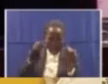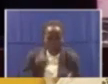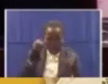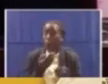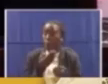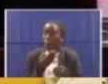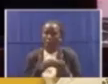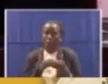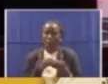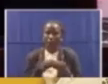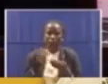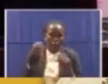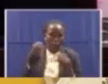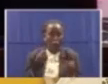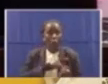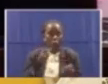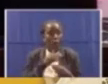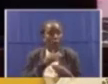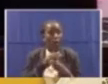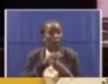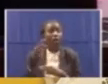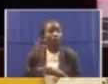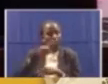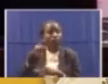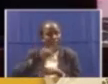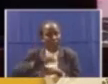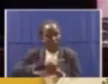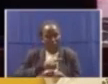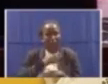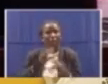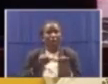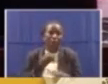daily basis and under severe financial constraints